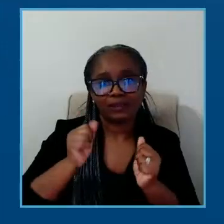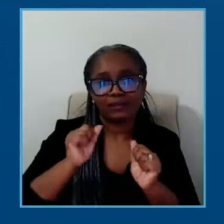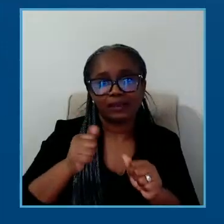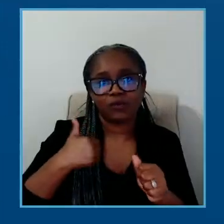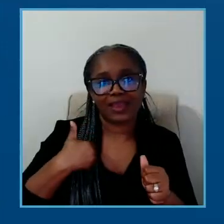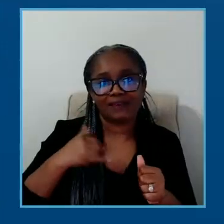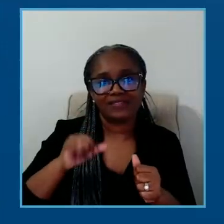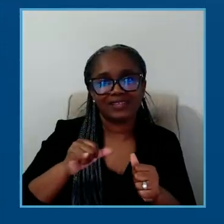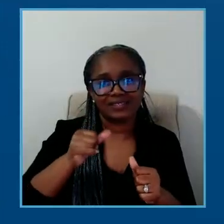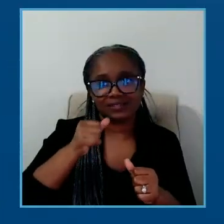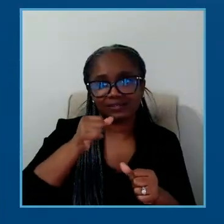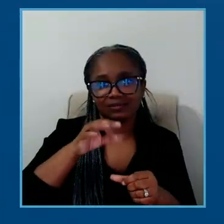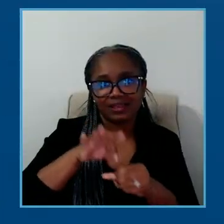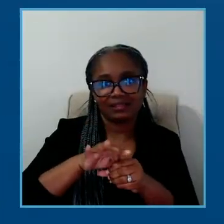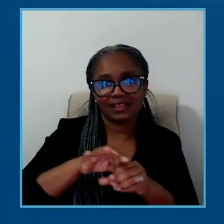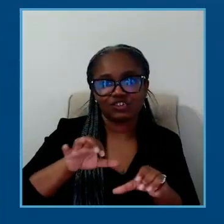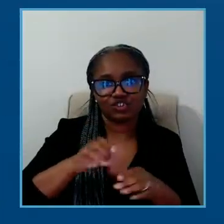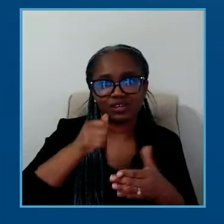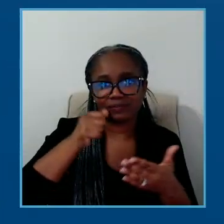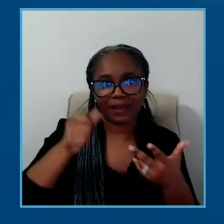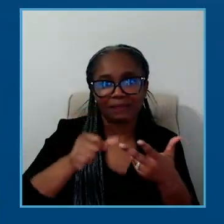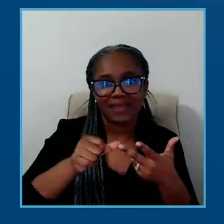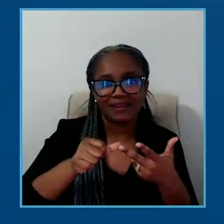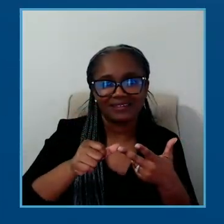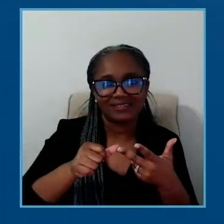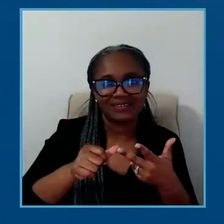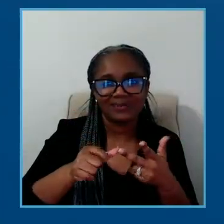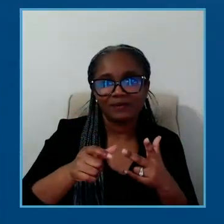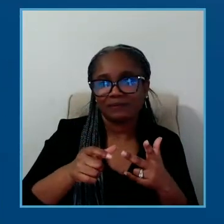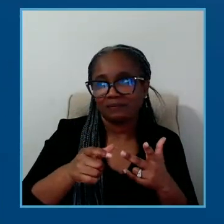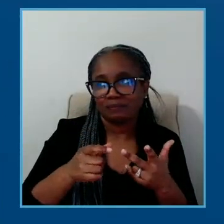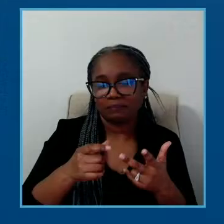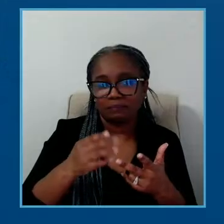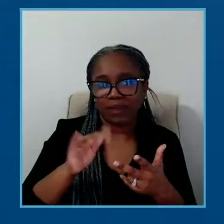running and those voters casting ballots?